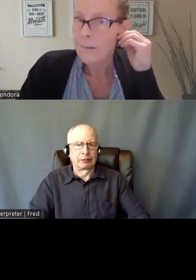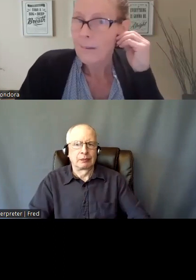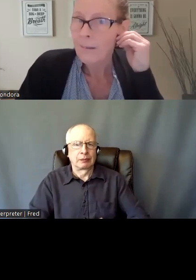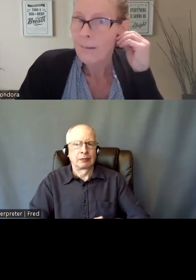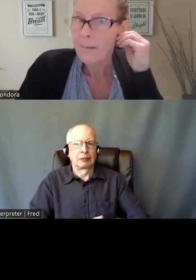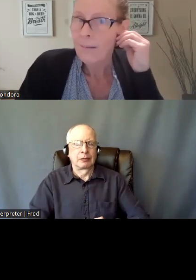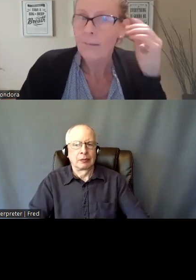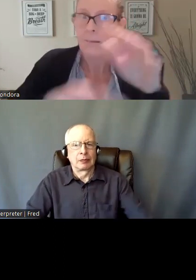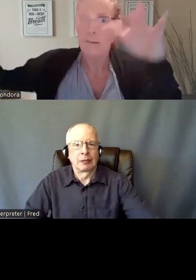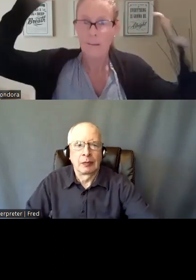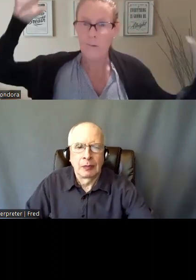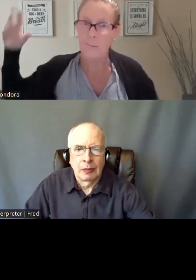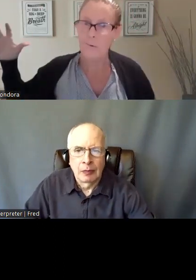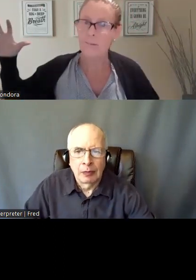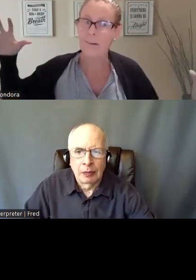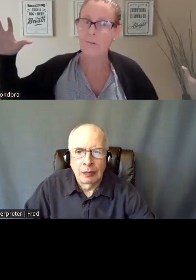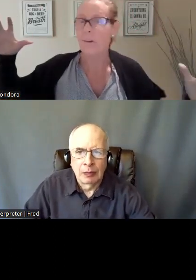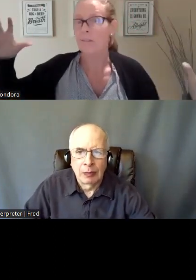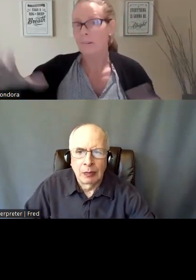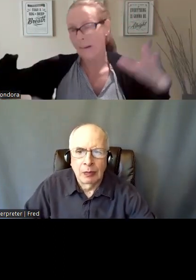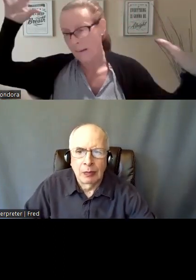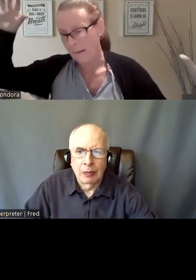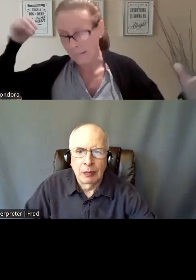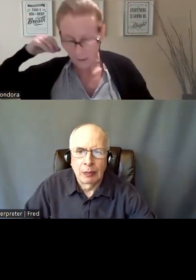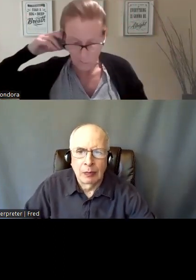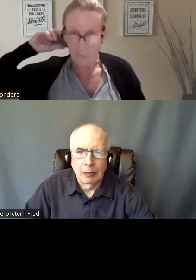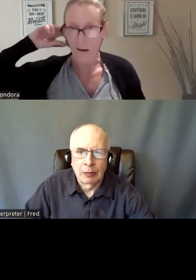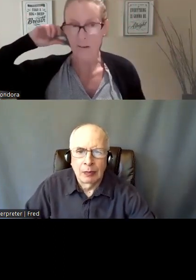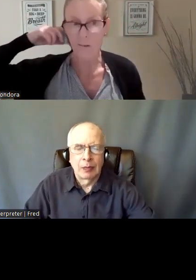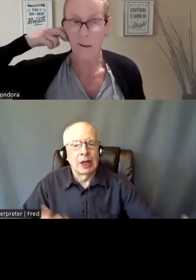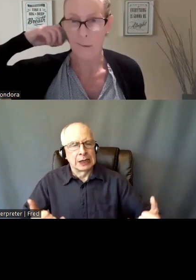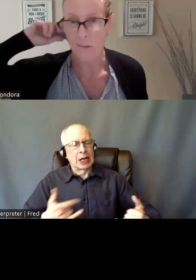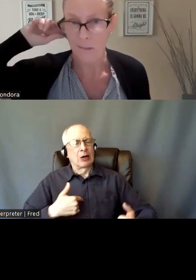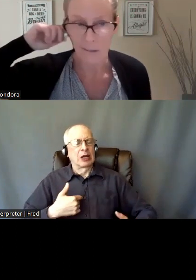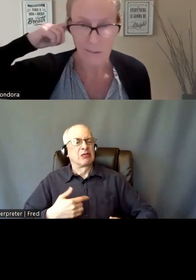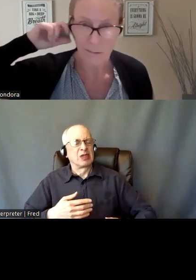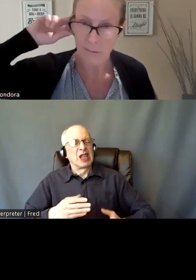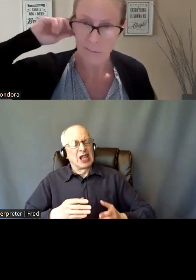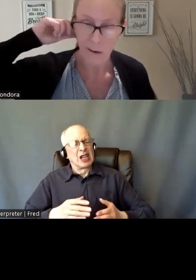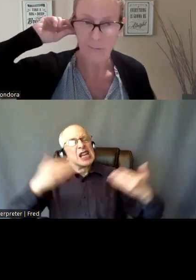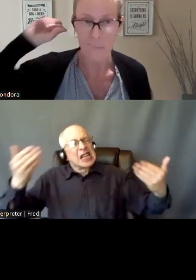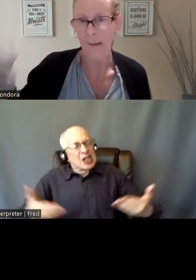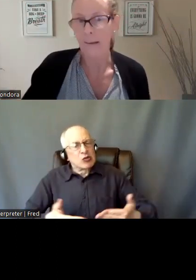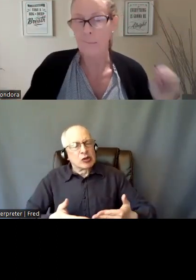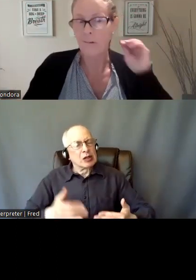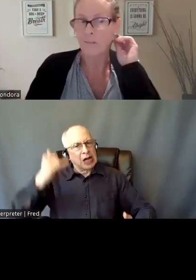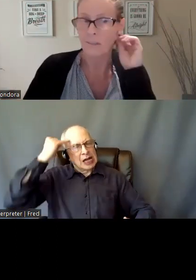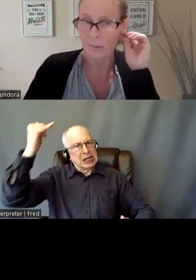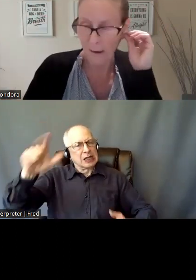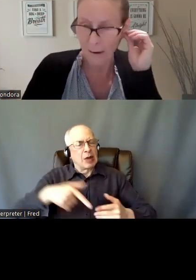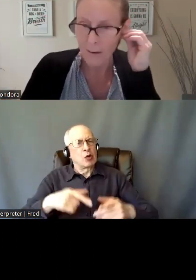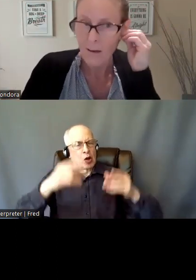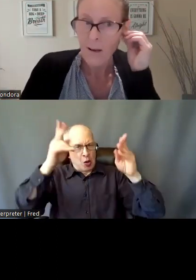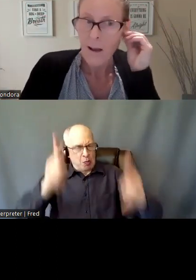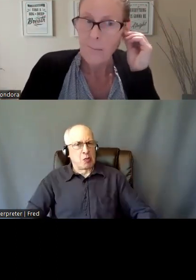just give you some sort of introductory contextual remarks around person-centered recovery planning and